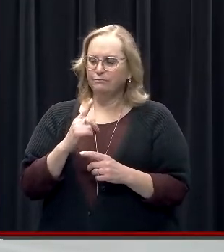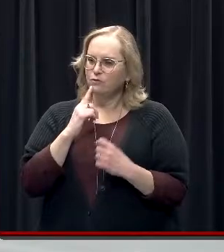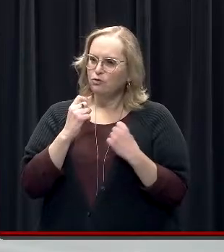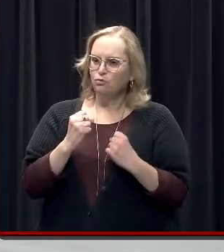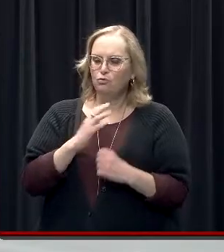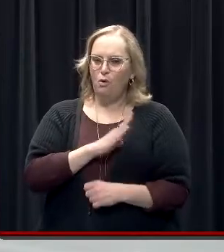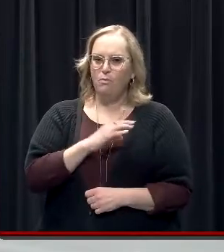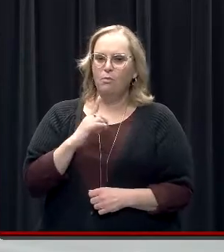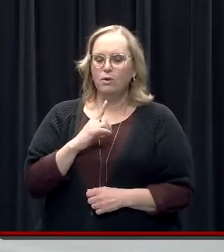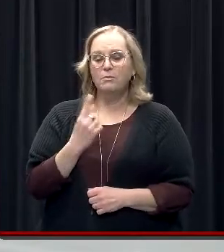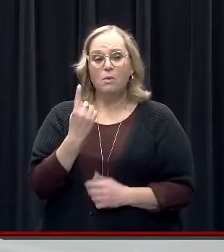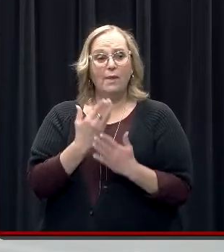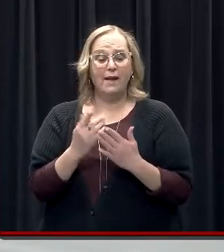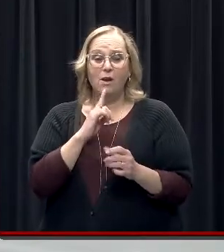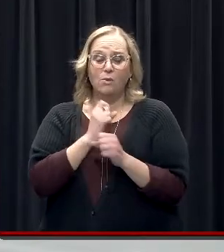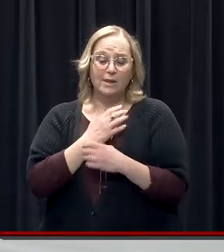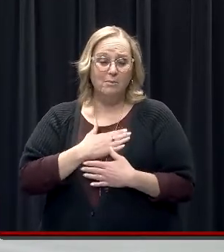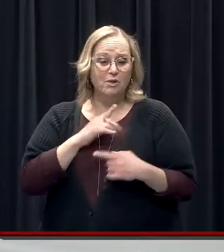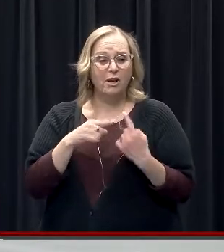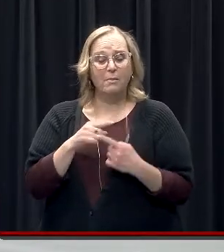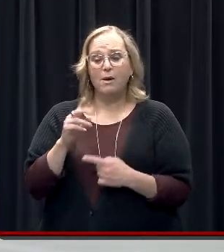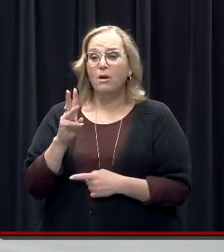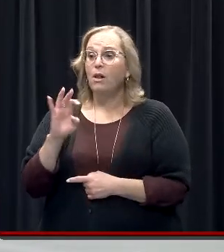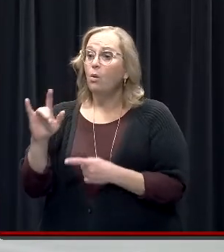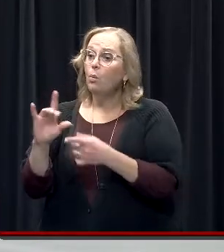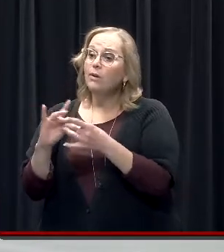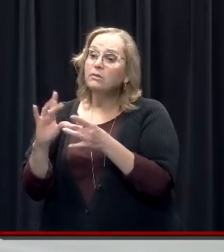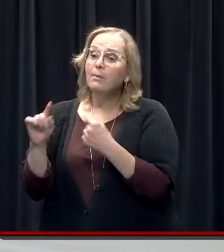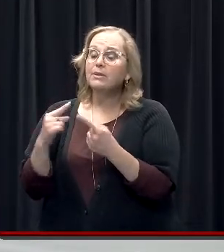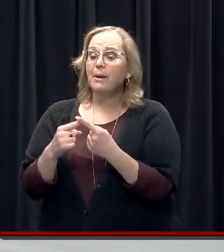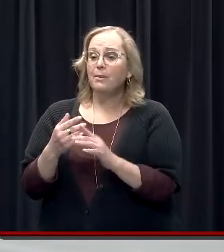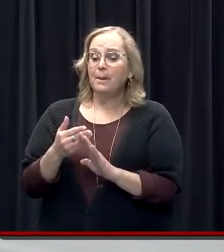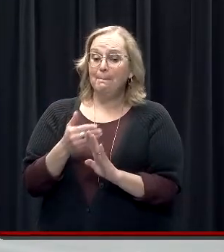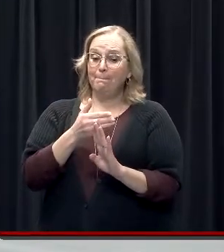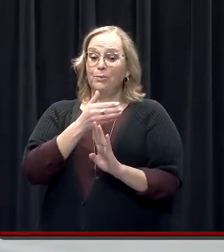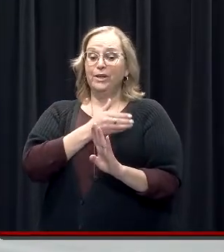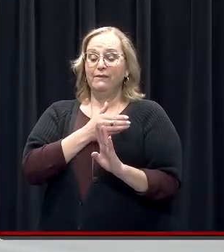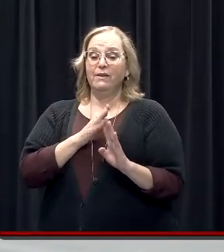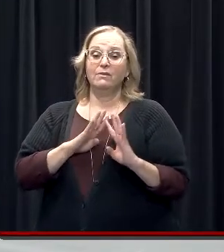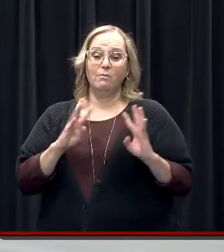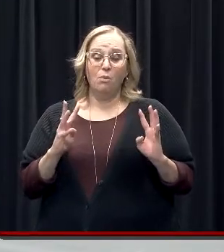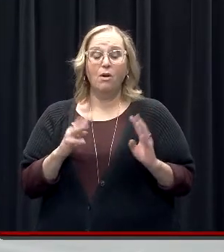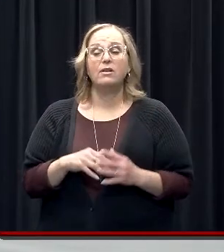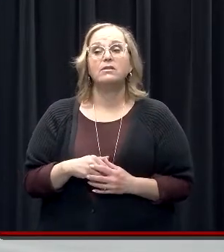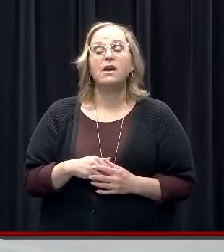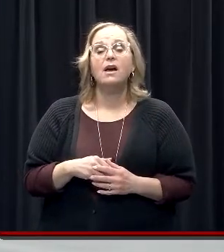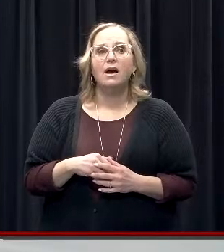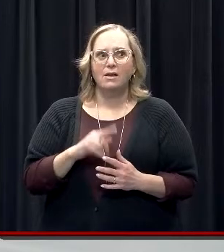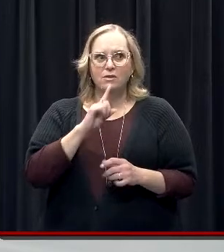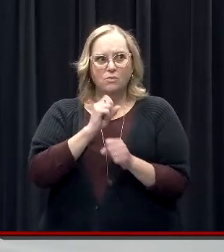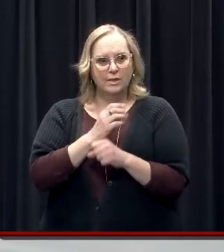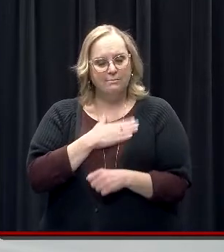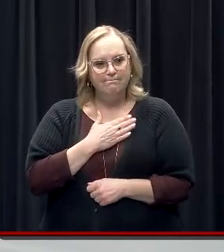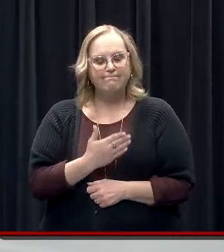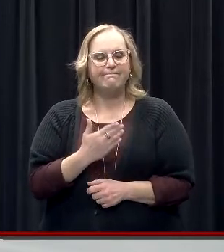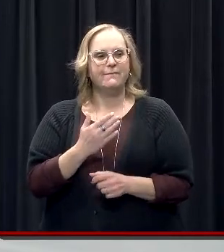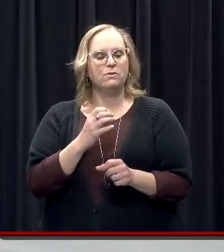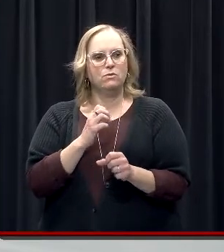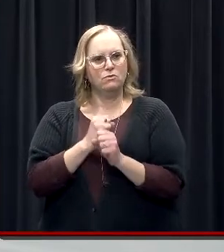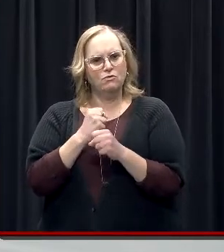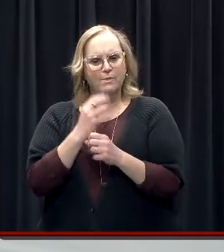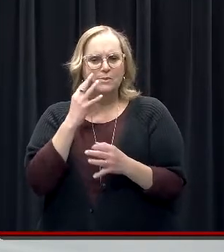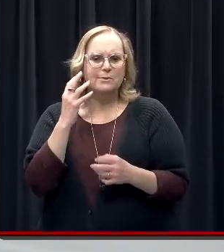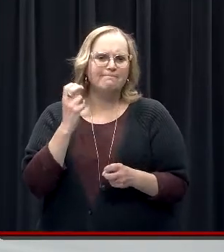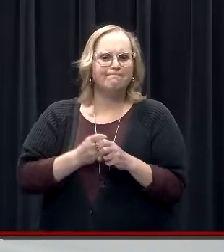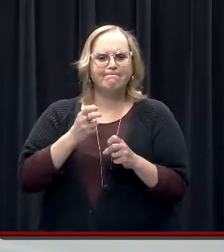board, and, you know, I appreciate Will's comments tonight about the previous board, and really really being willing to make tough decisions that will serve